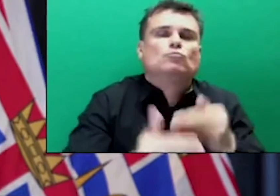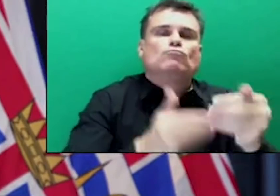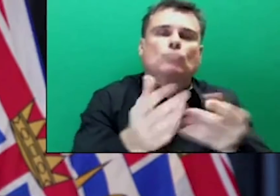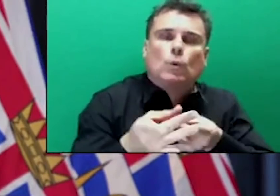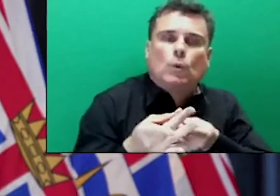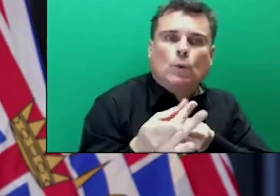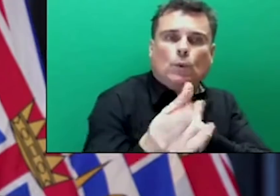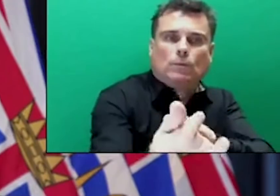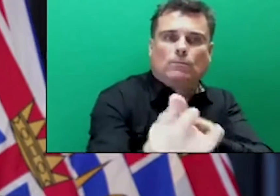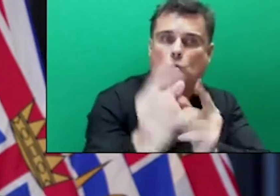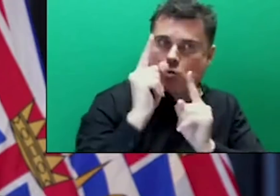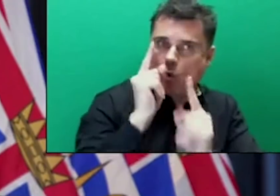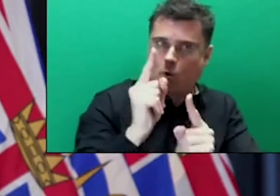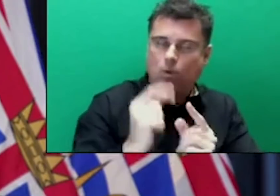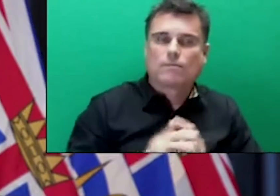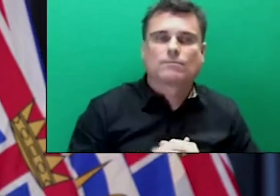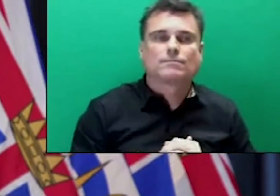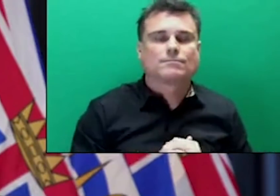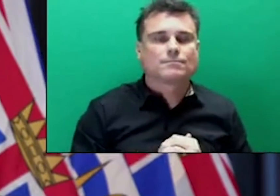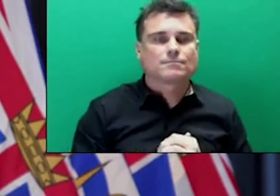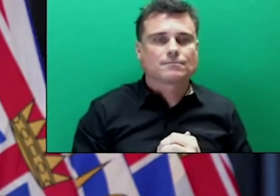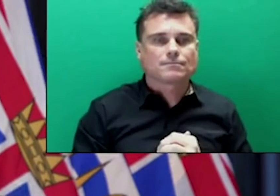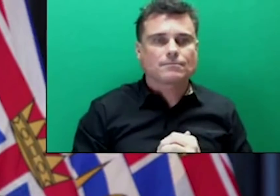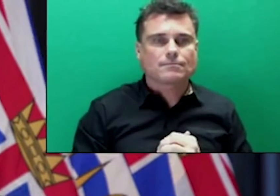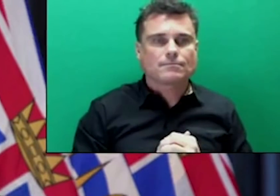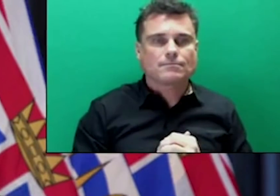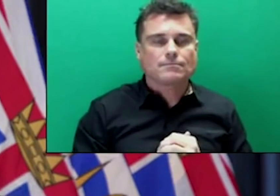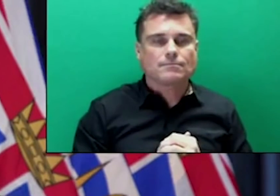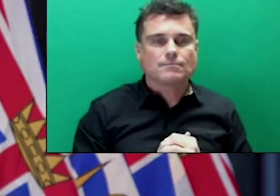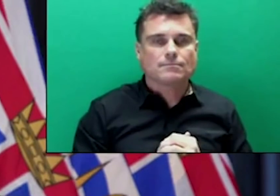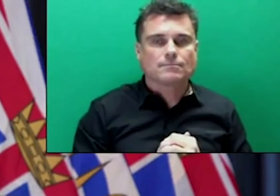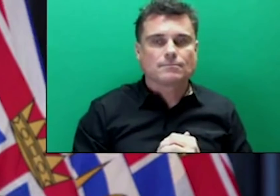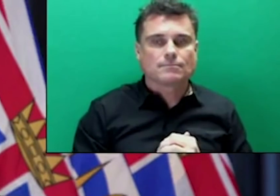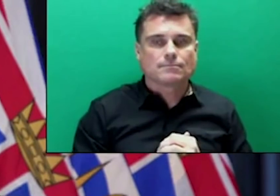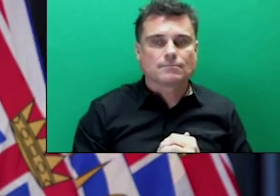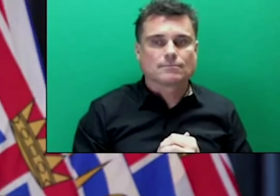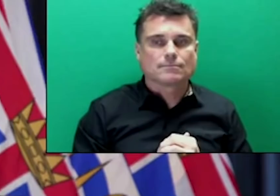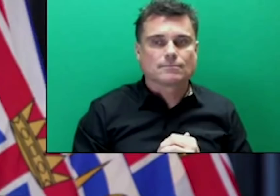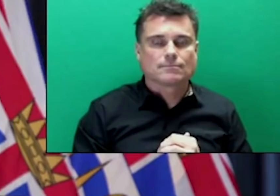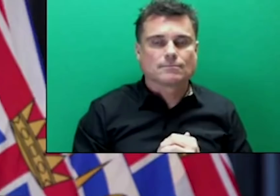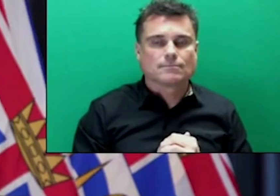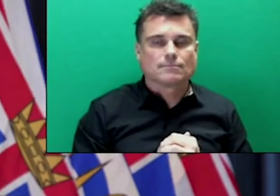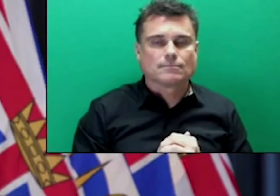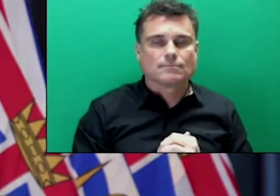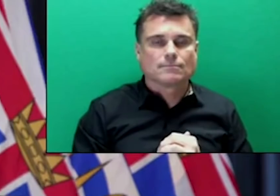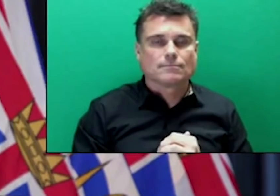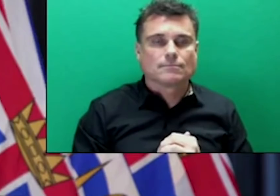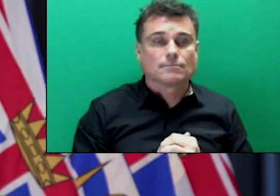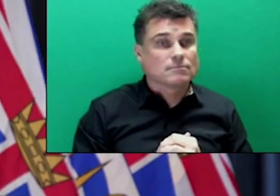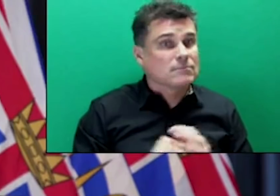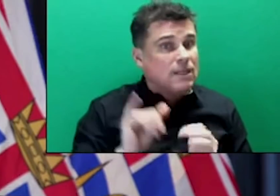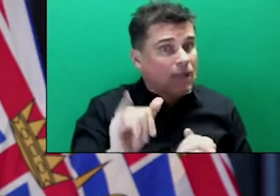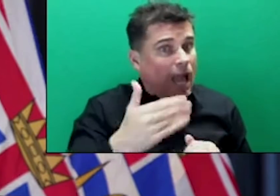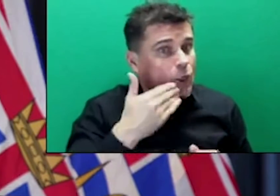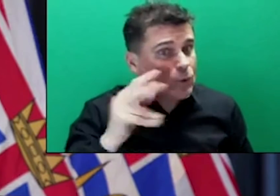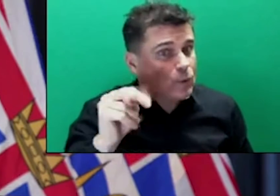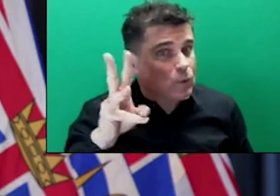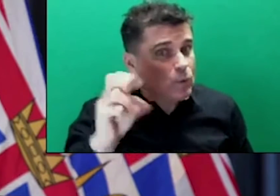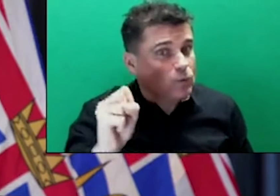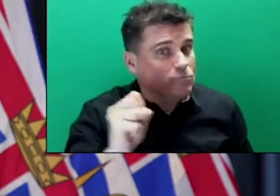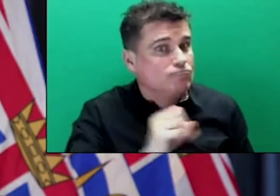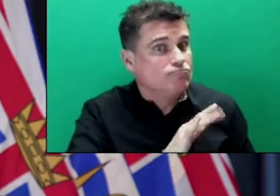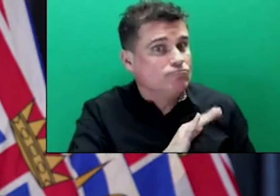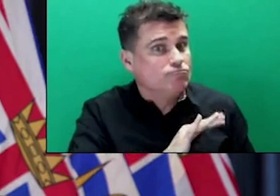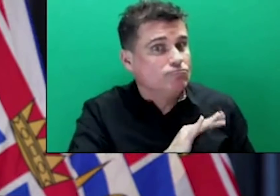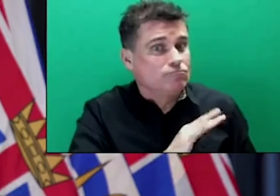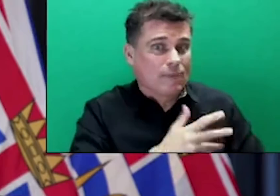All right, I'm going to start today. While we can all celebrate this encouraging news about vaccines, we can't lose sight of the